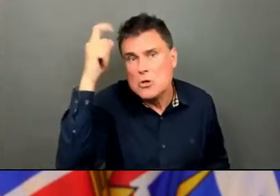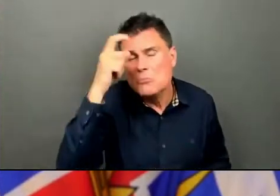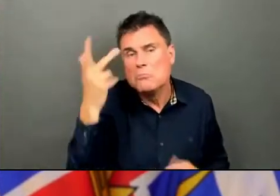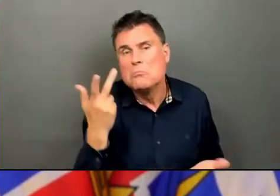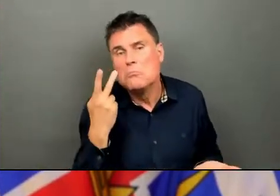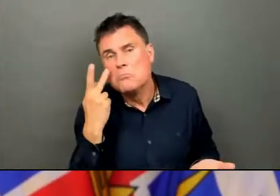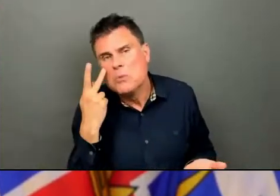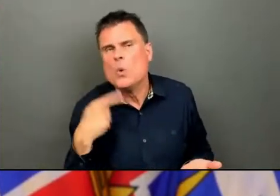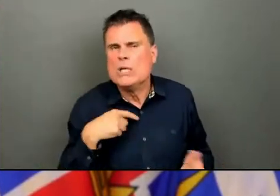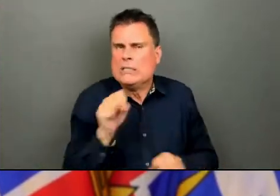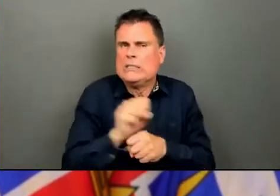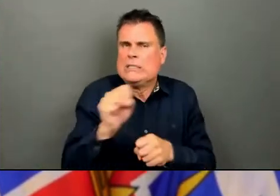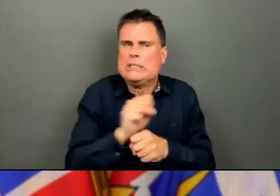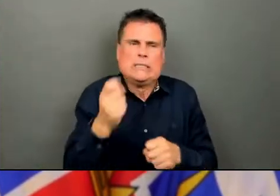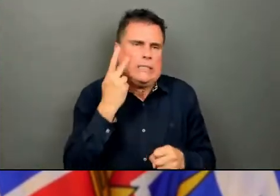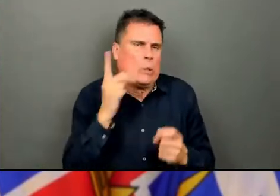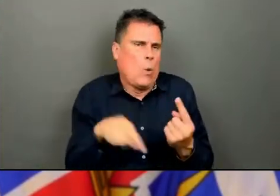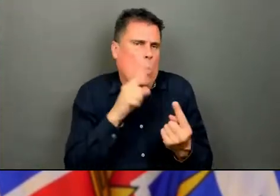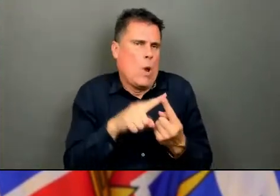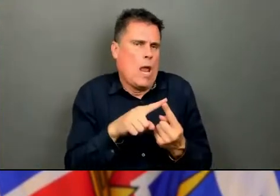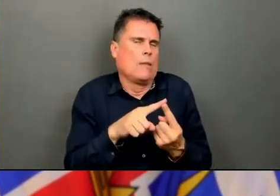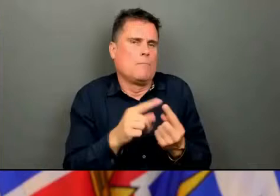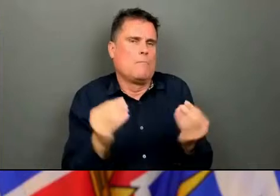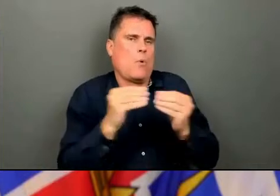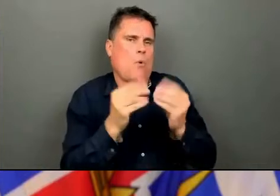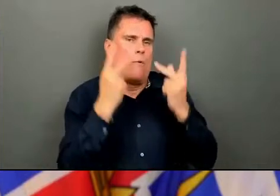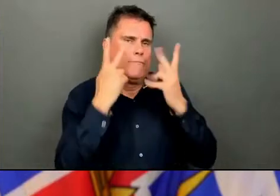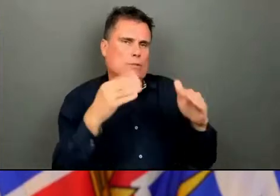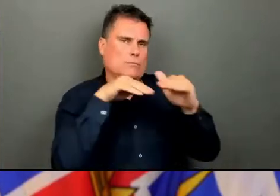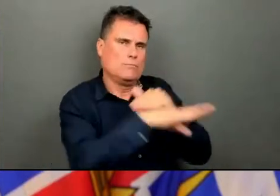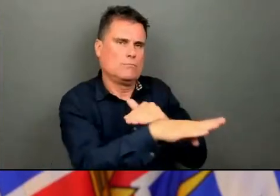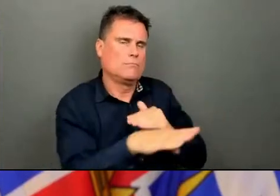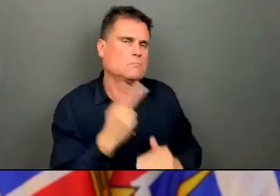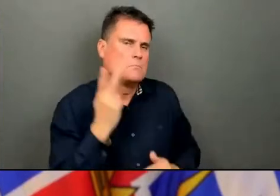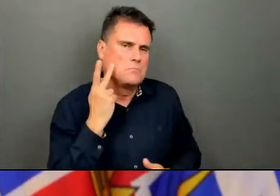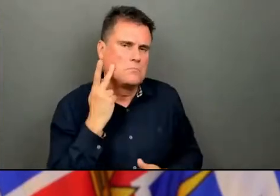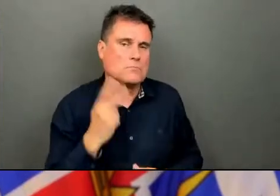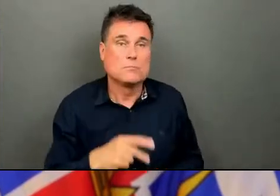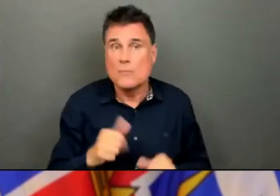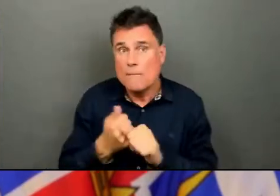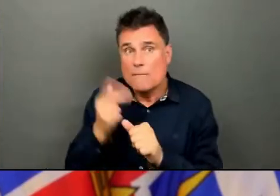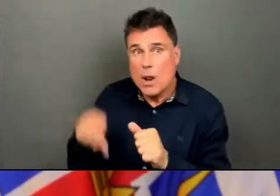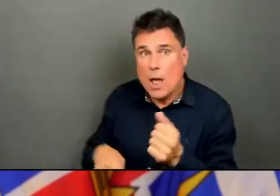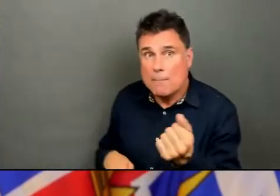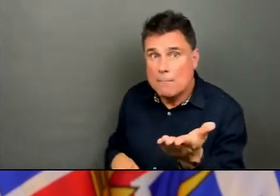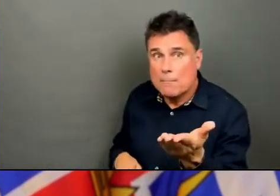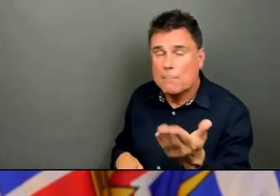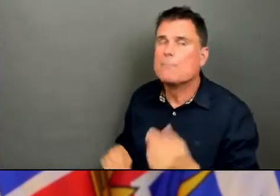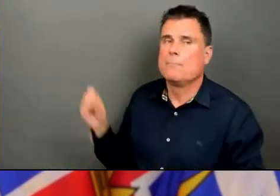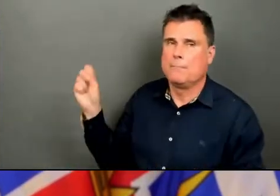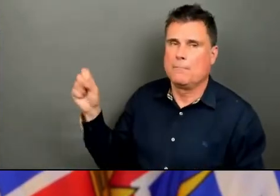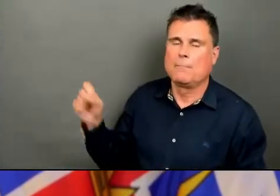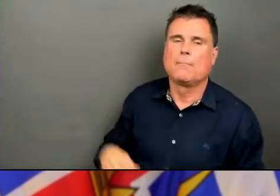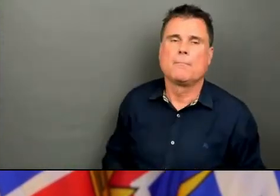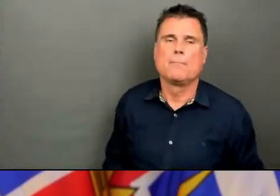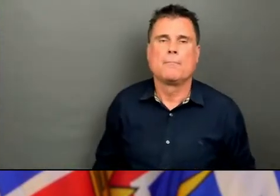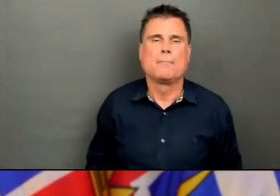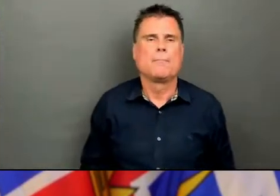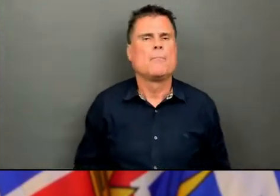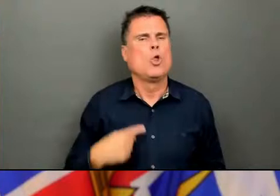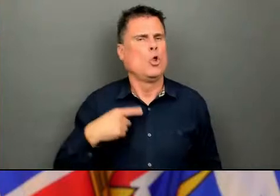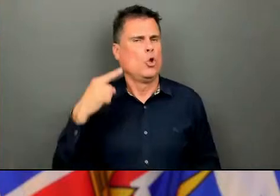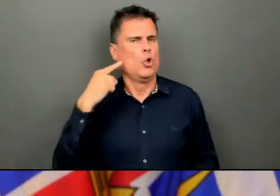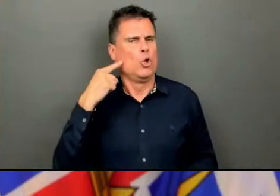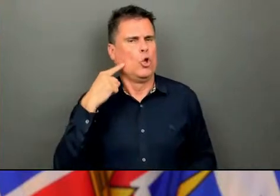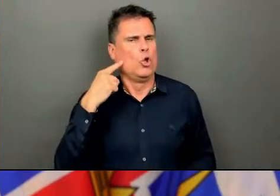speak. Michelle, do you have a follow-up? Yes, I do. So one of the complaints I keep